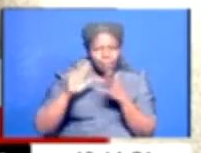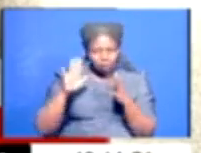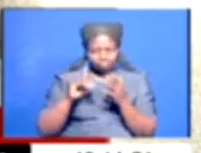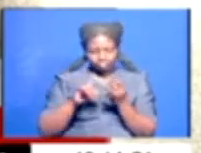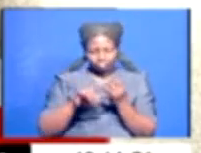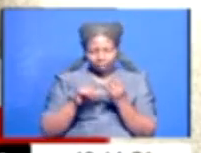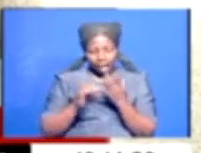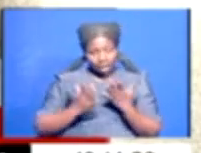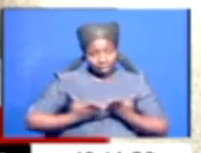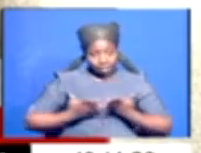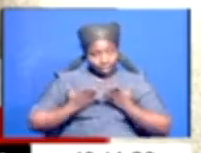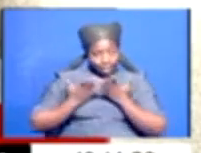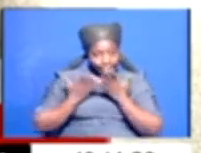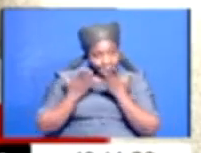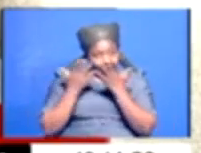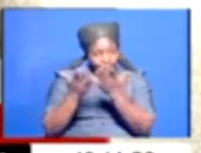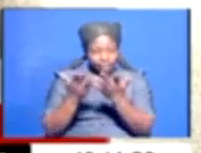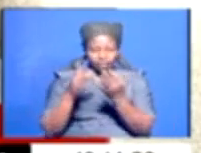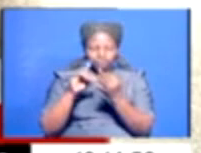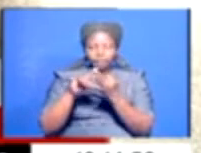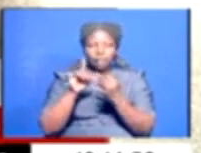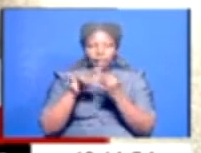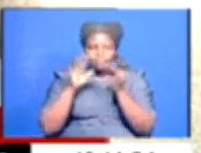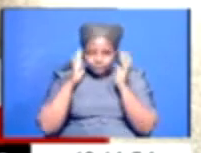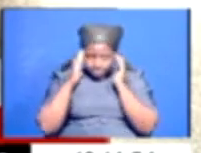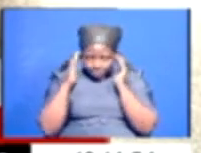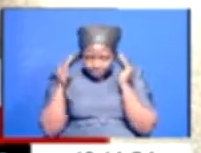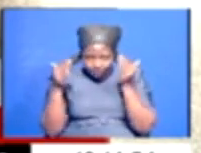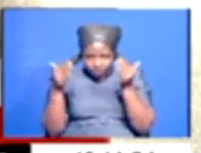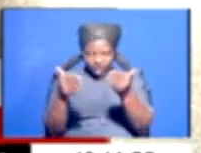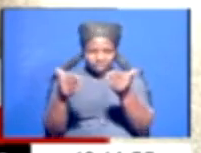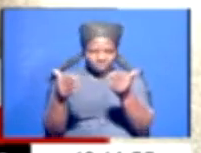sacrifice, and focus. Yeah.